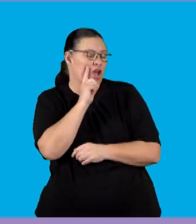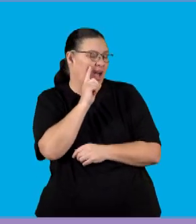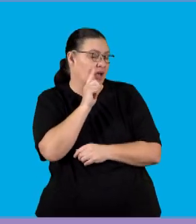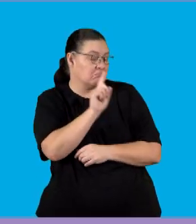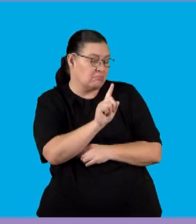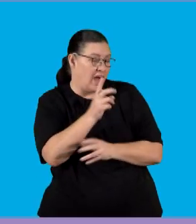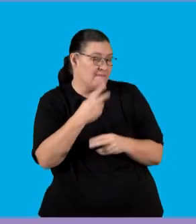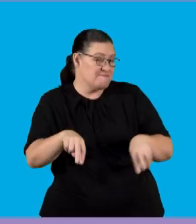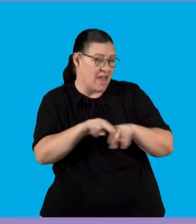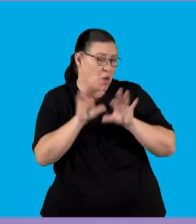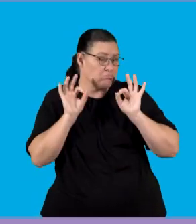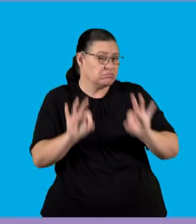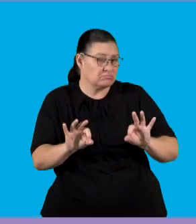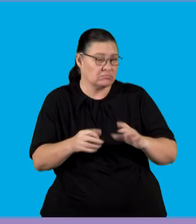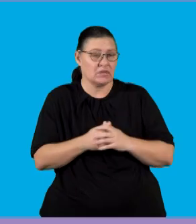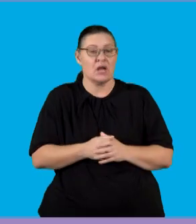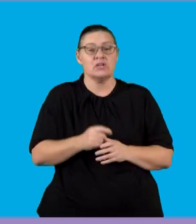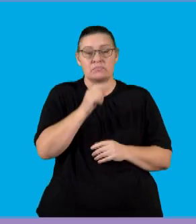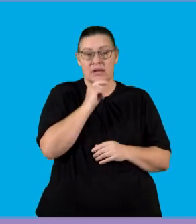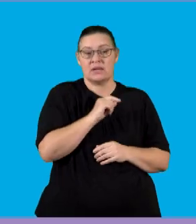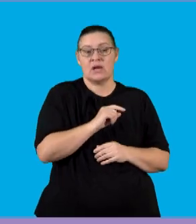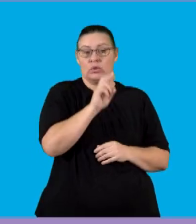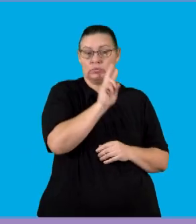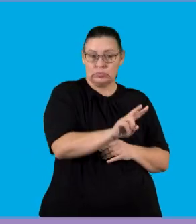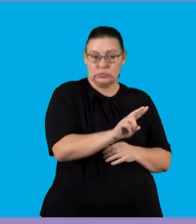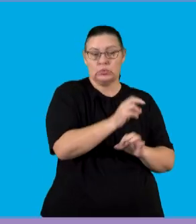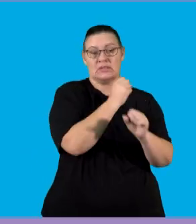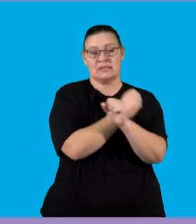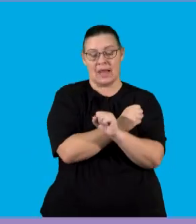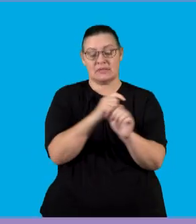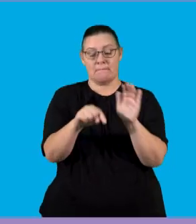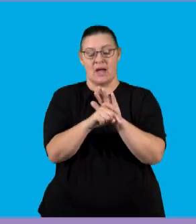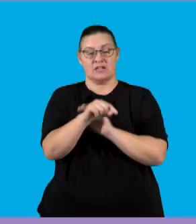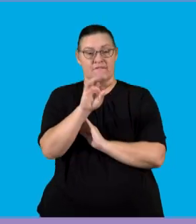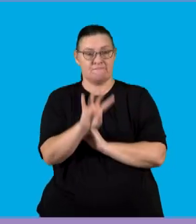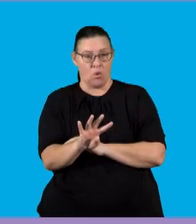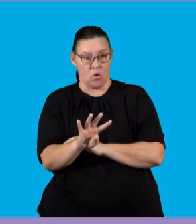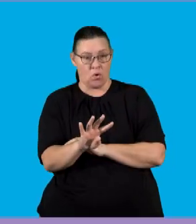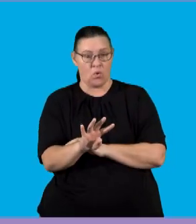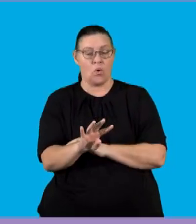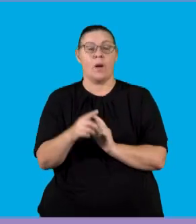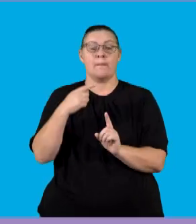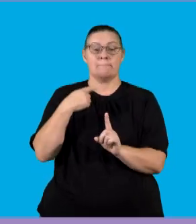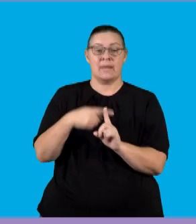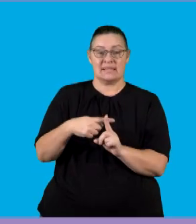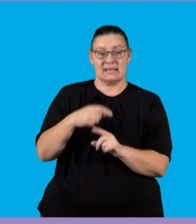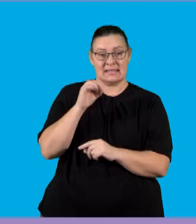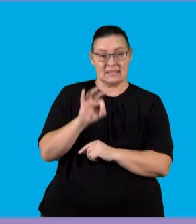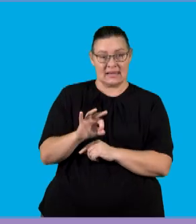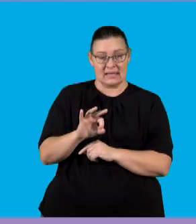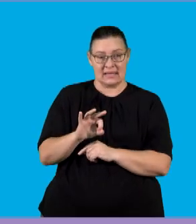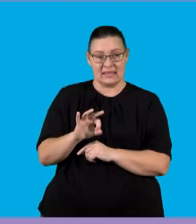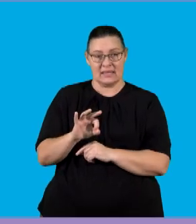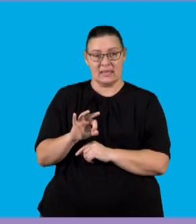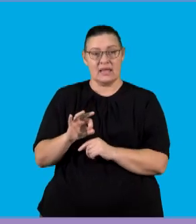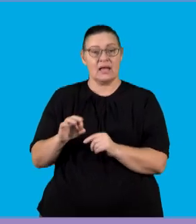if our constant value is correct. Now that is going to be our 2 multiplied by our -4, and our answer in the